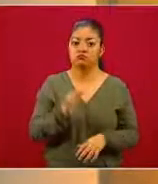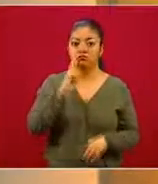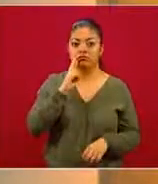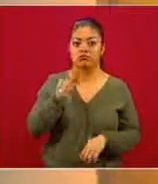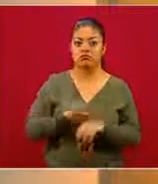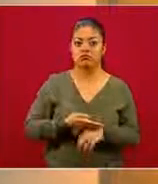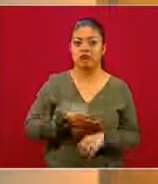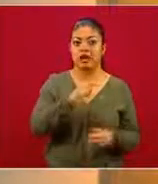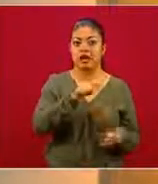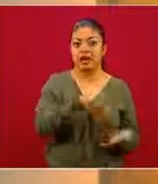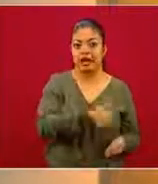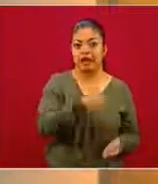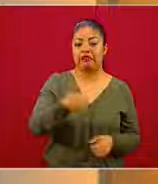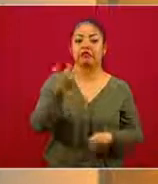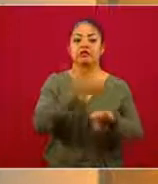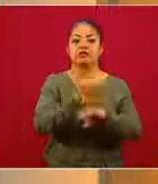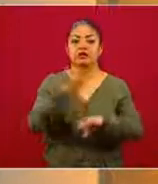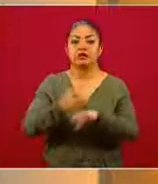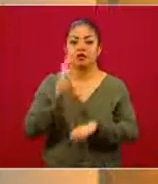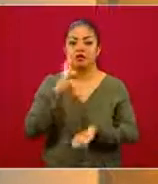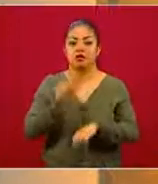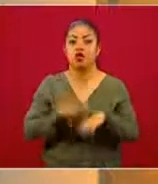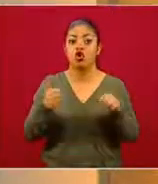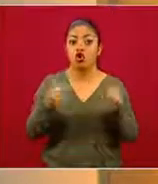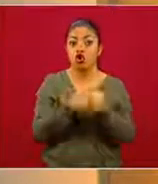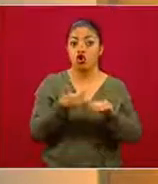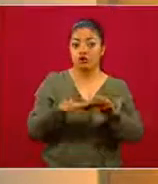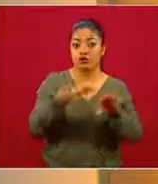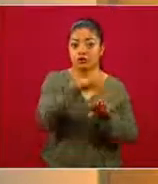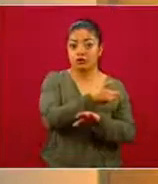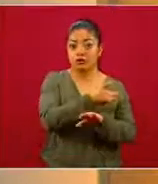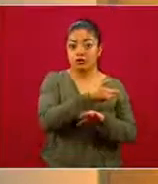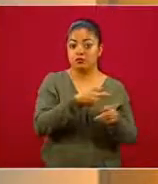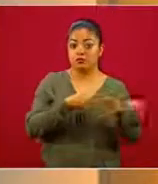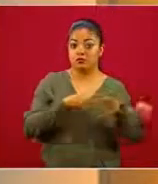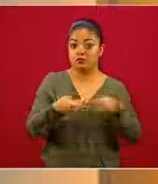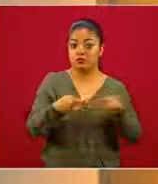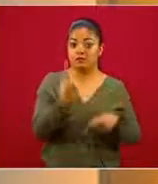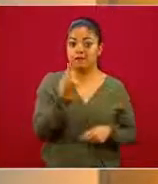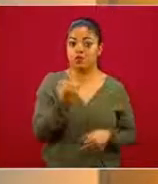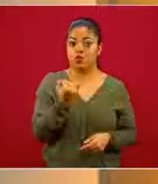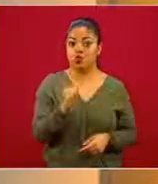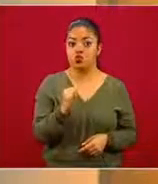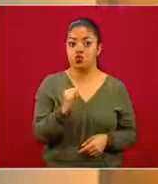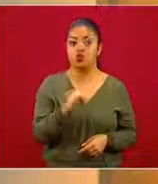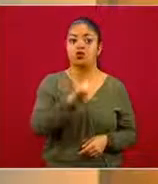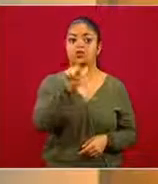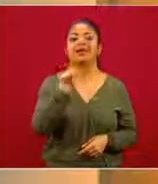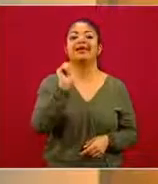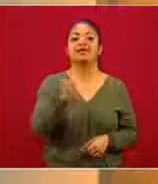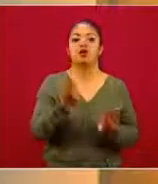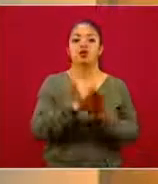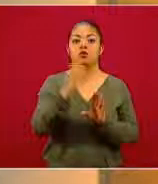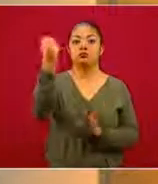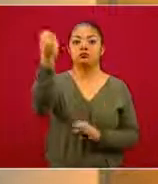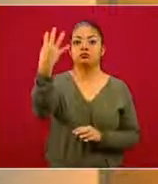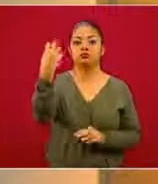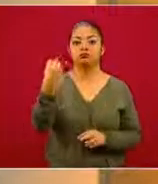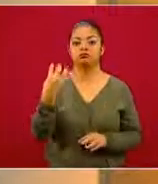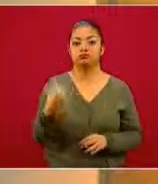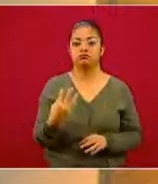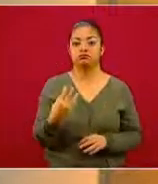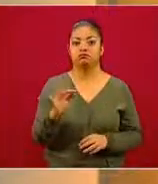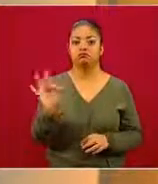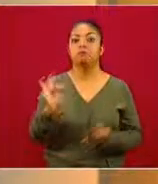de cada actions that have estado been con pointed out to anticipación us al 1 de by the junio, health y authorities corresponderá for al each semáforo de state. riesgo And que that is going